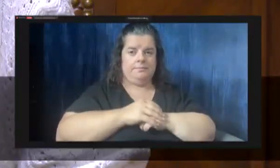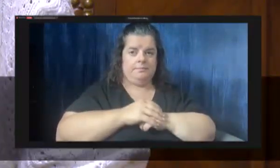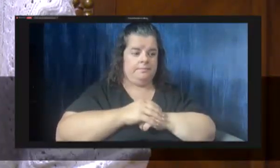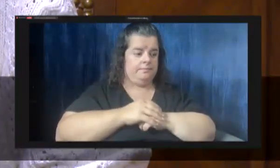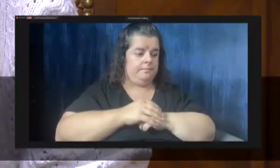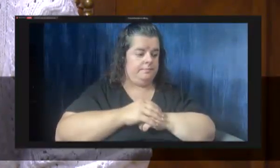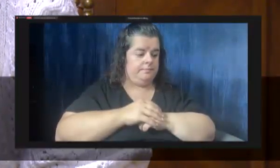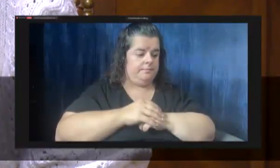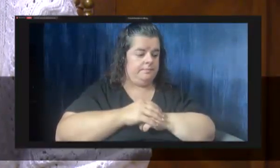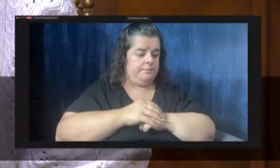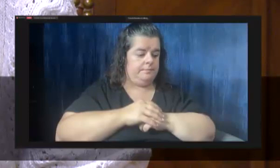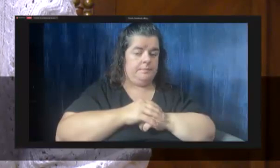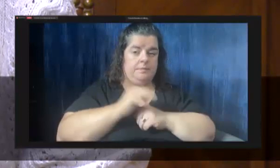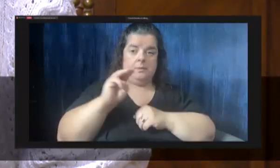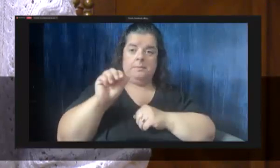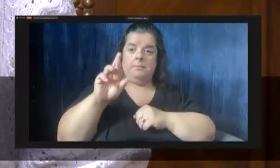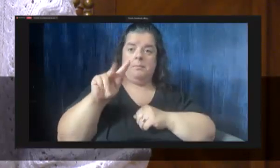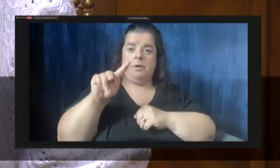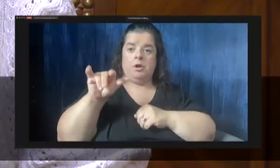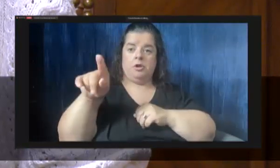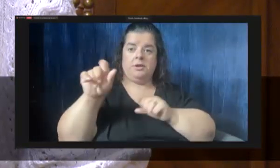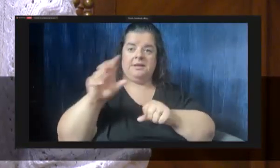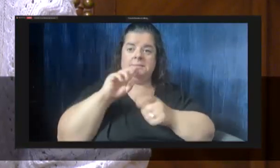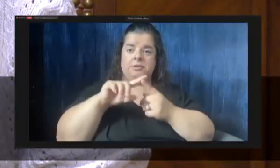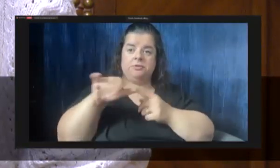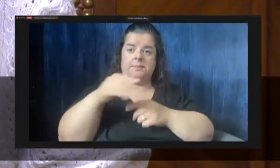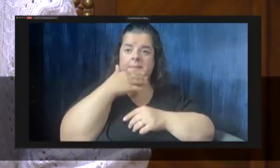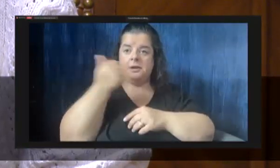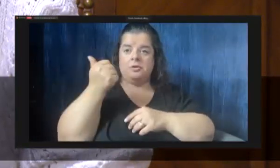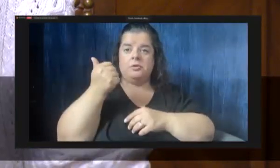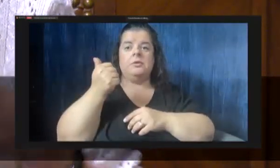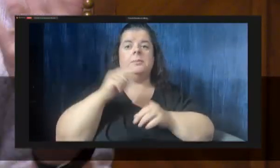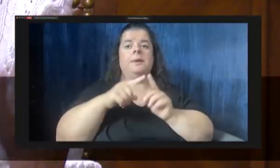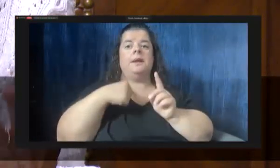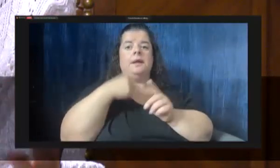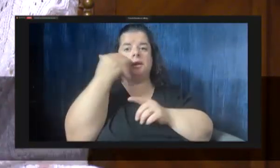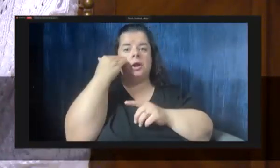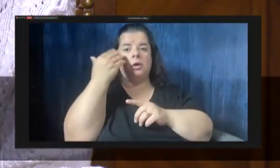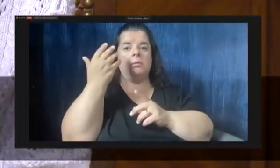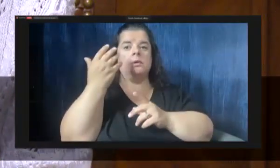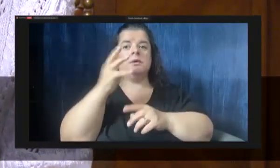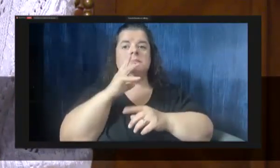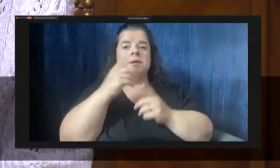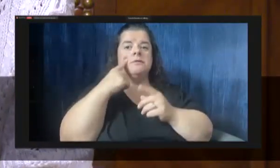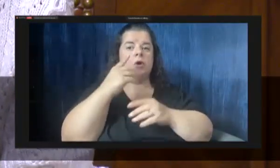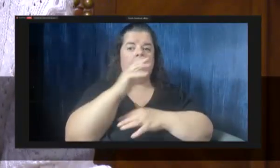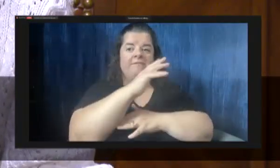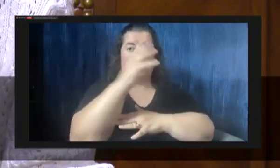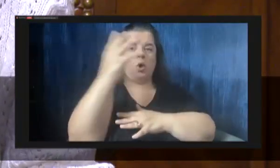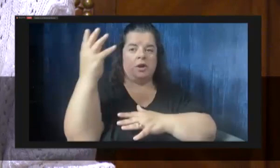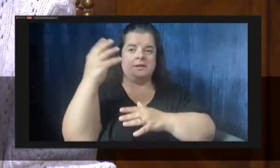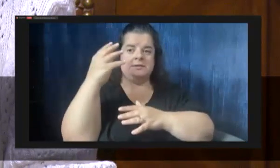I think Marty can speak to that better, but I do know that I'm speaking for the forest in saying